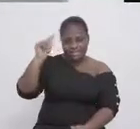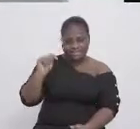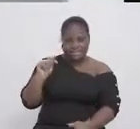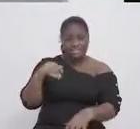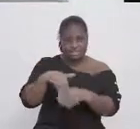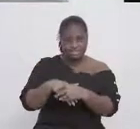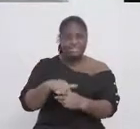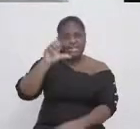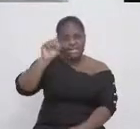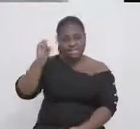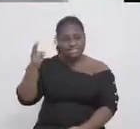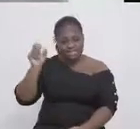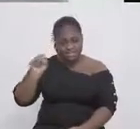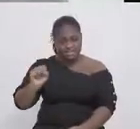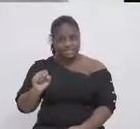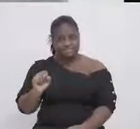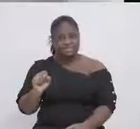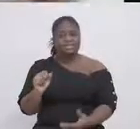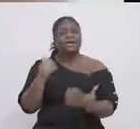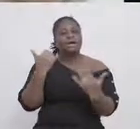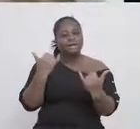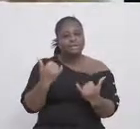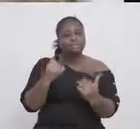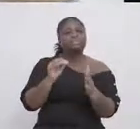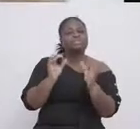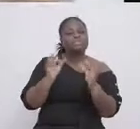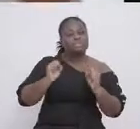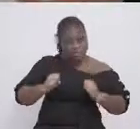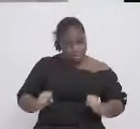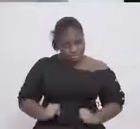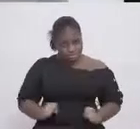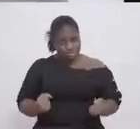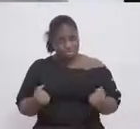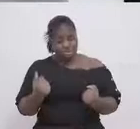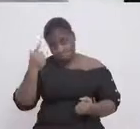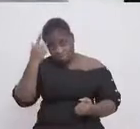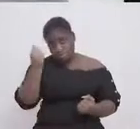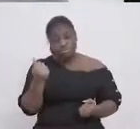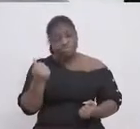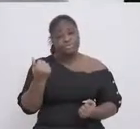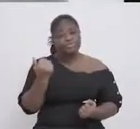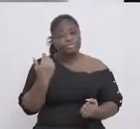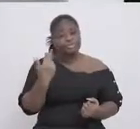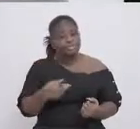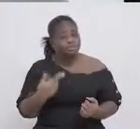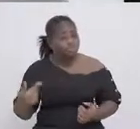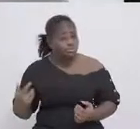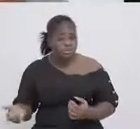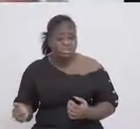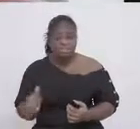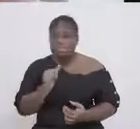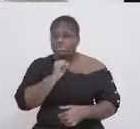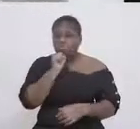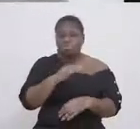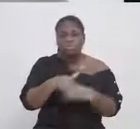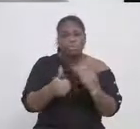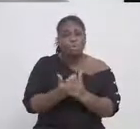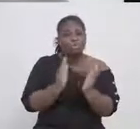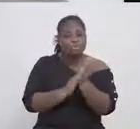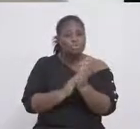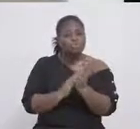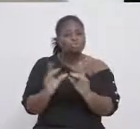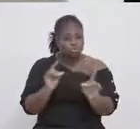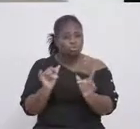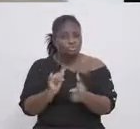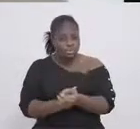SHS now as a core and elective. Not all schools do the elective because of infrastructure and teachers. They don't have enough teachers to handle